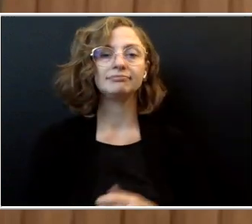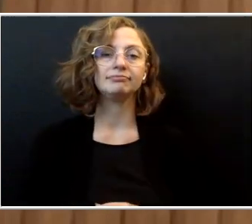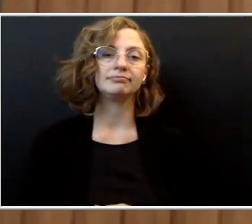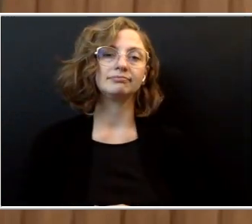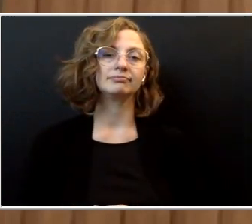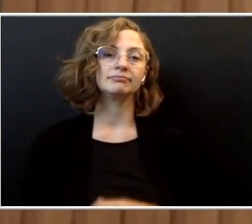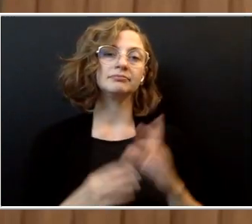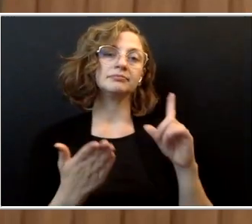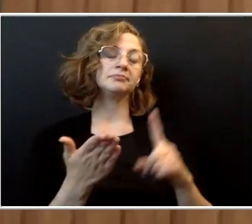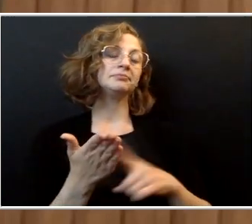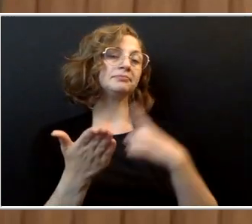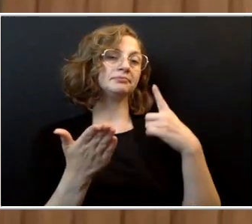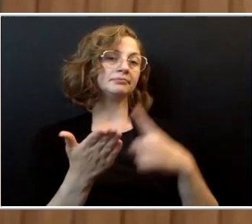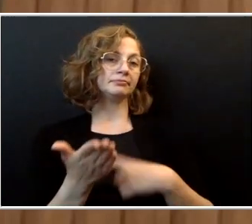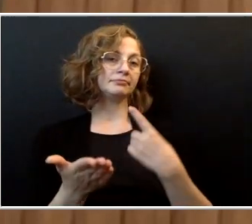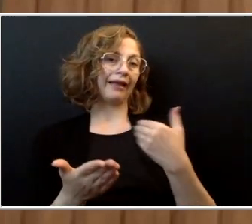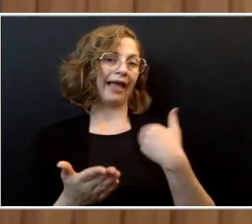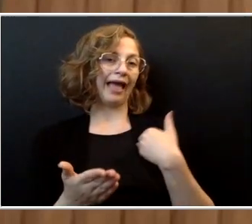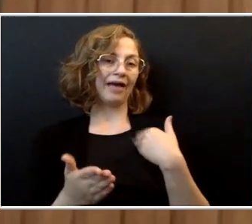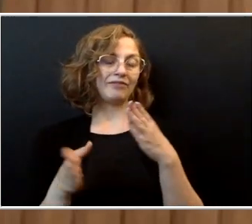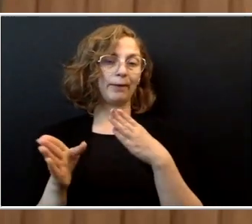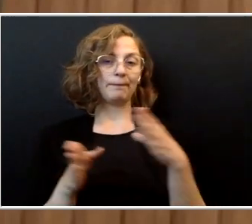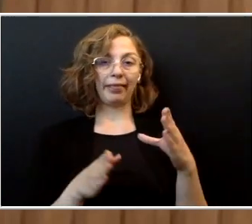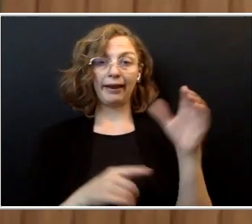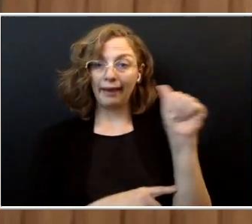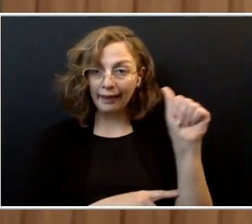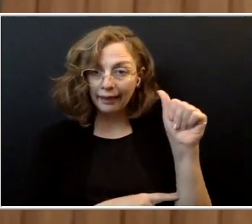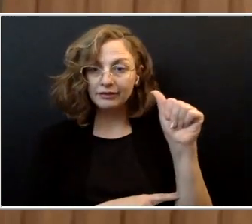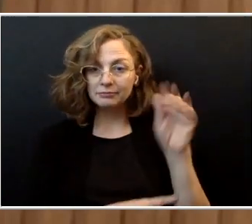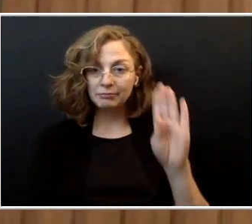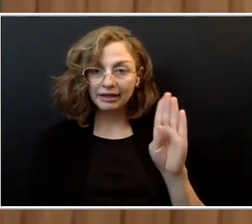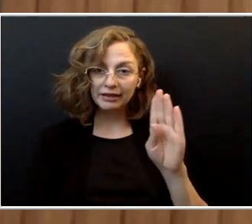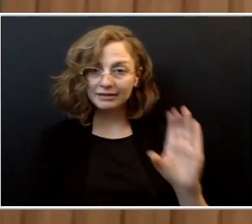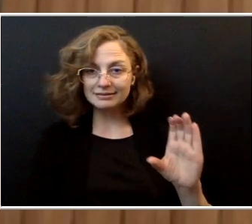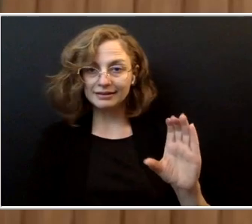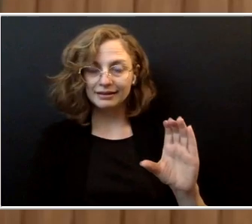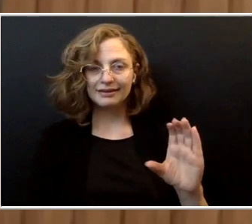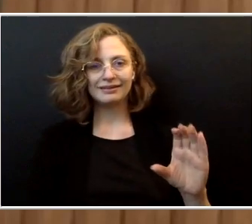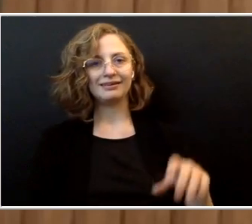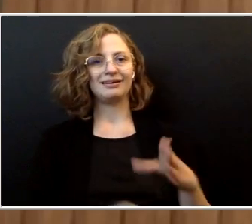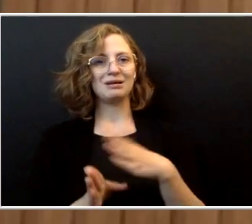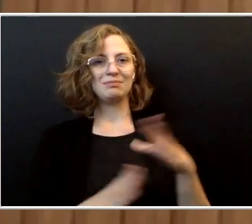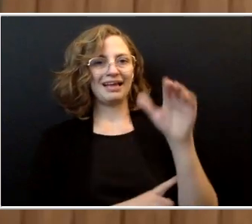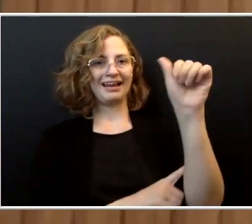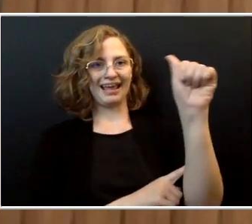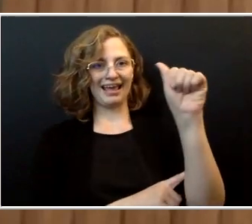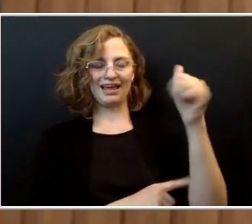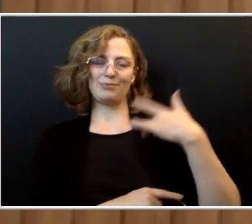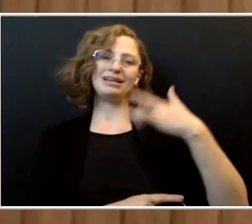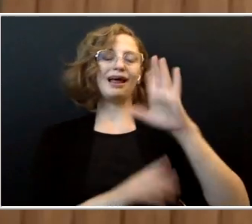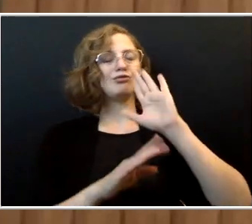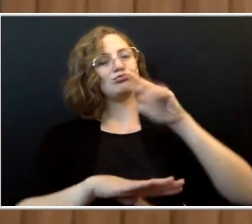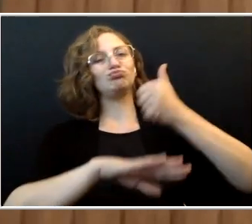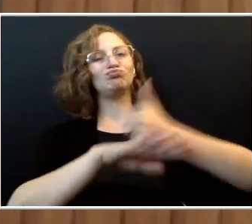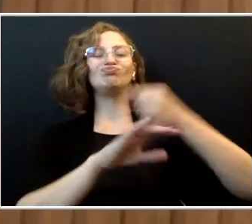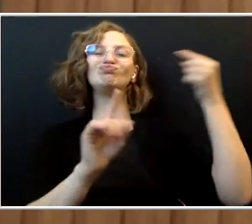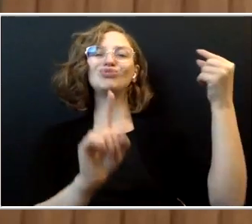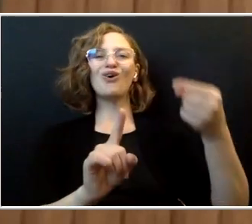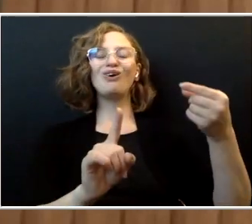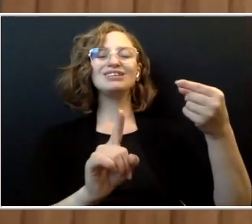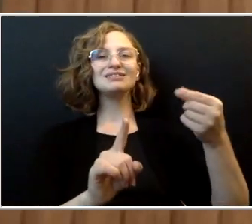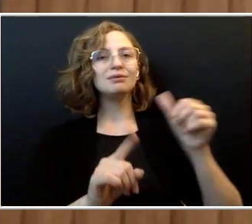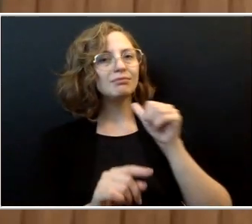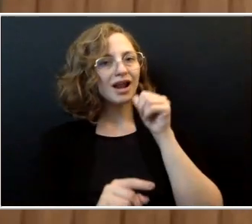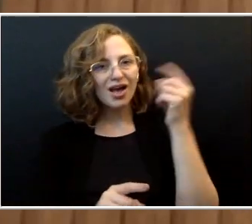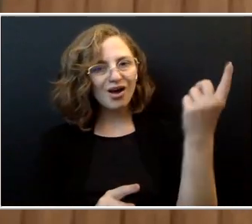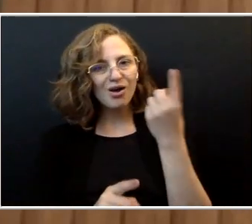having a plan A through C to fall back on. Plan A is kind of where we tend to set goals. It's not always the most realistic. It's